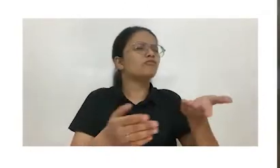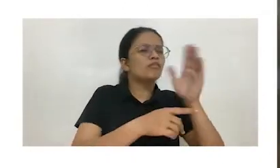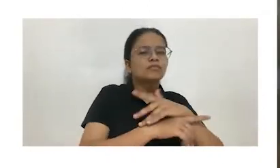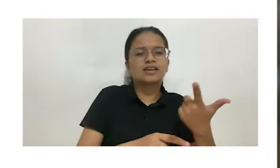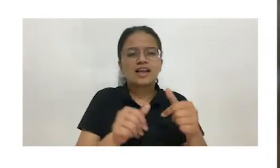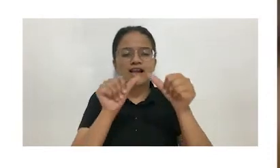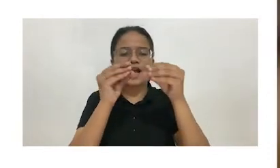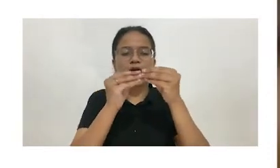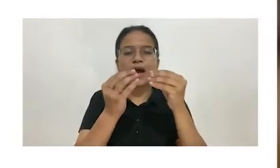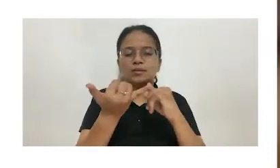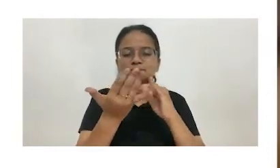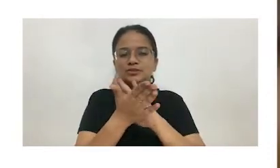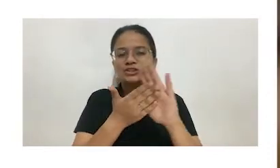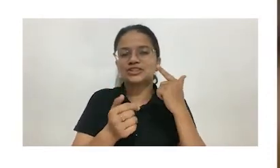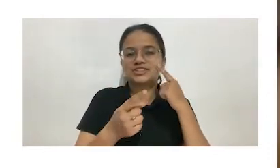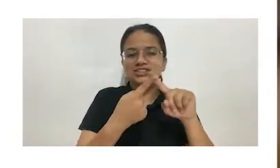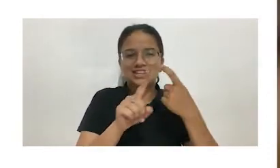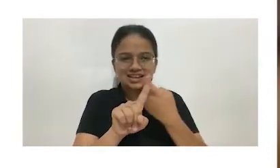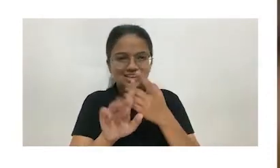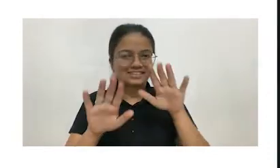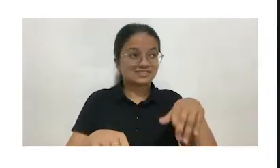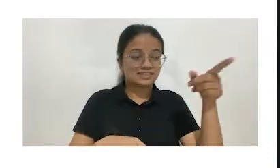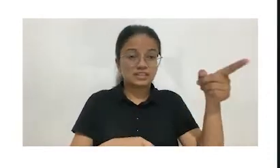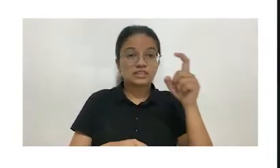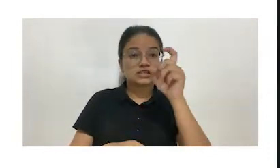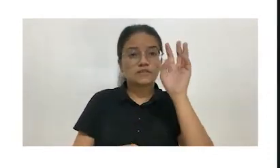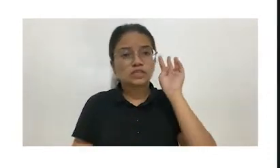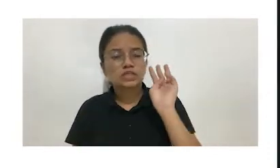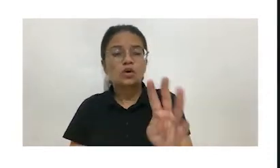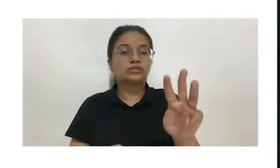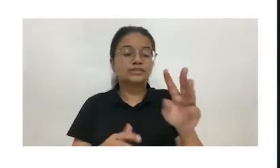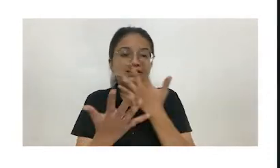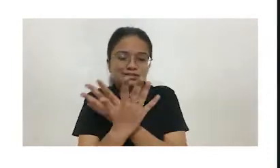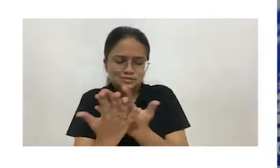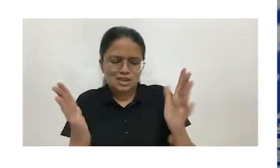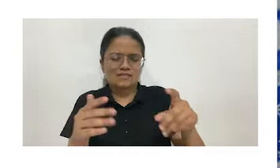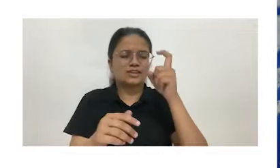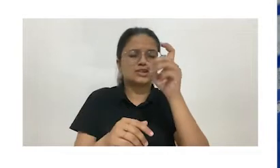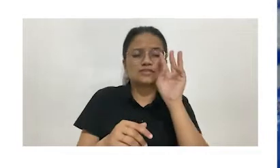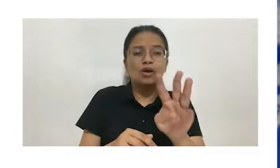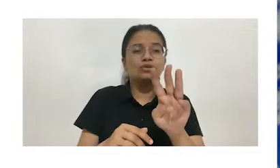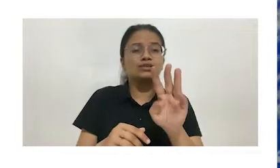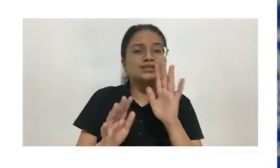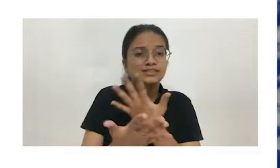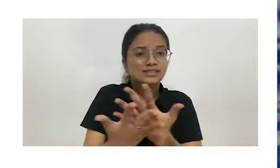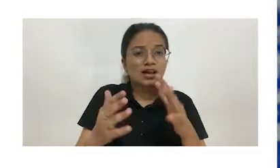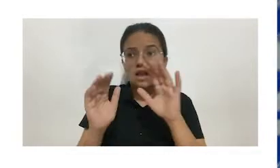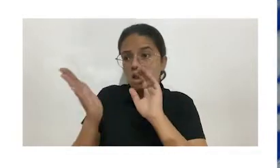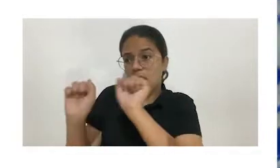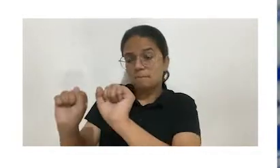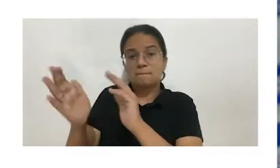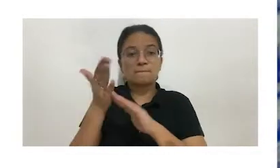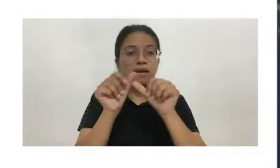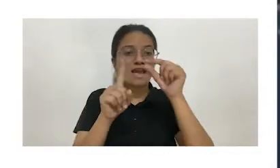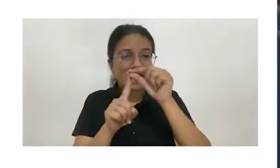collection comes from Abhishek Poddar, who is the founder of the museum. He donated 7,000 objects to MAP, and that inspired a whole